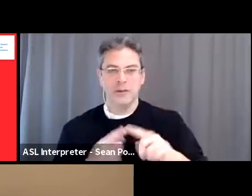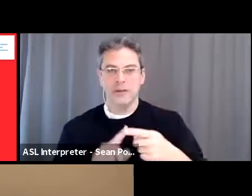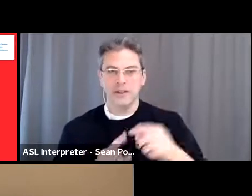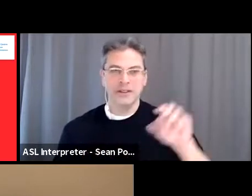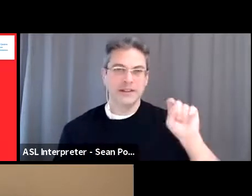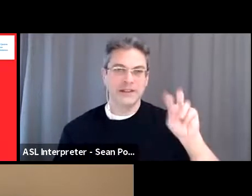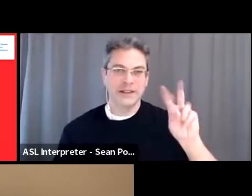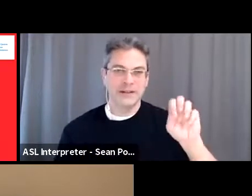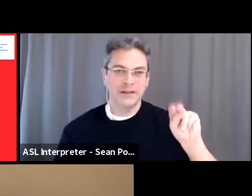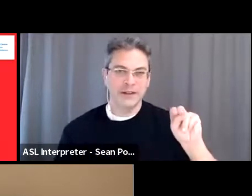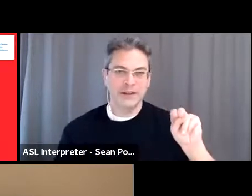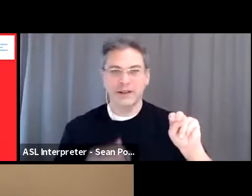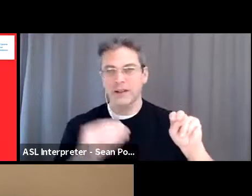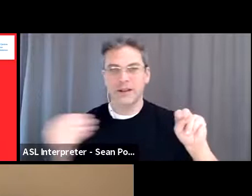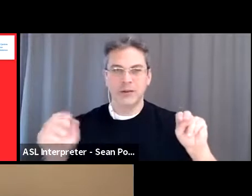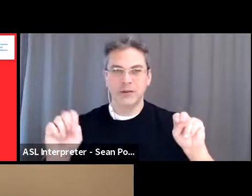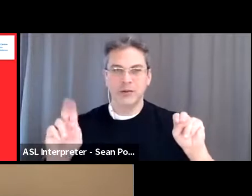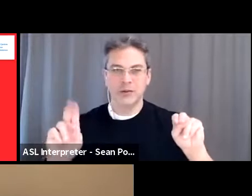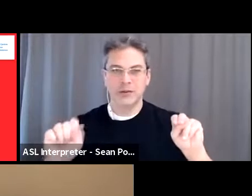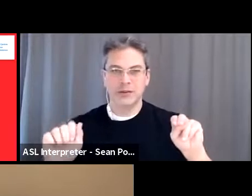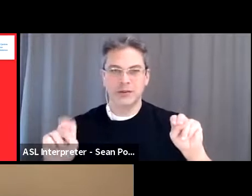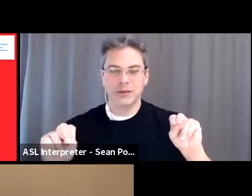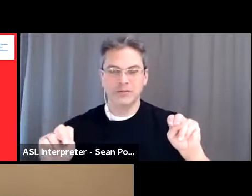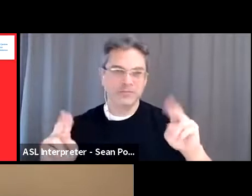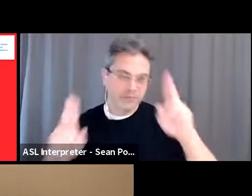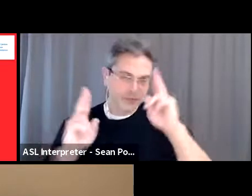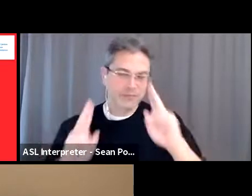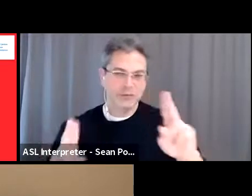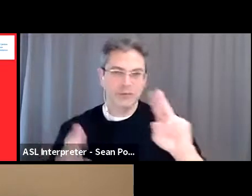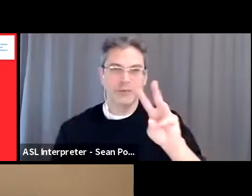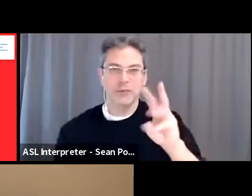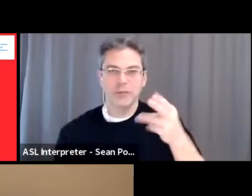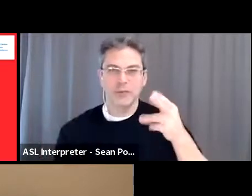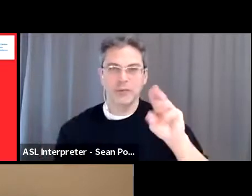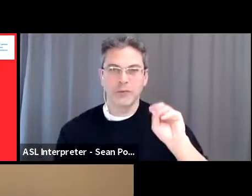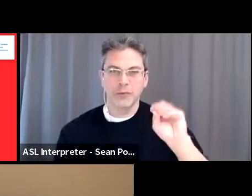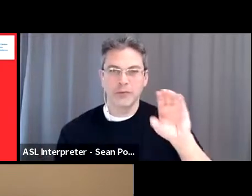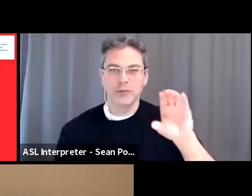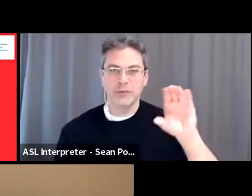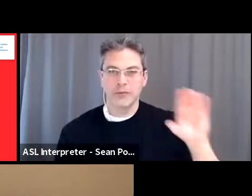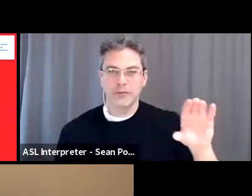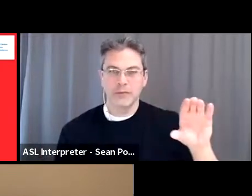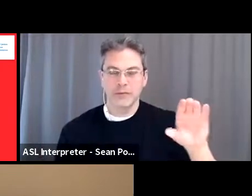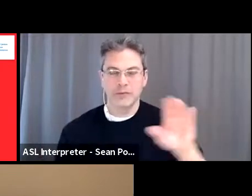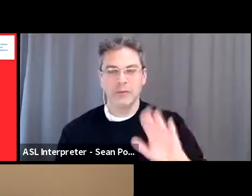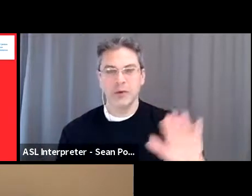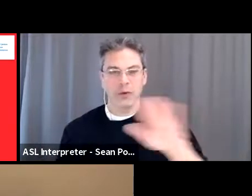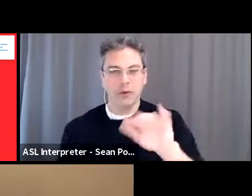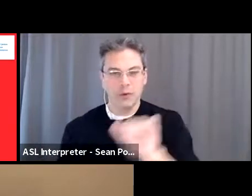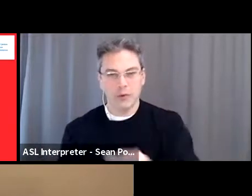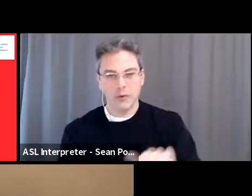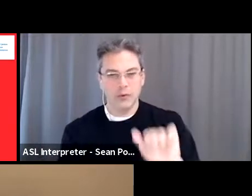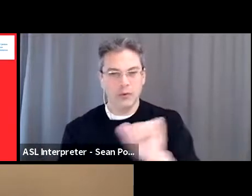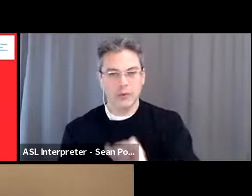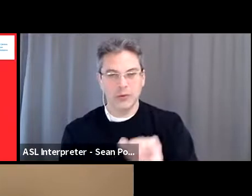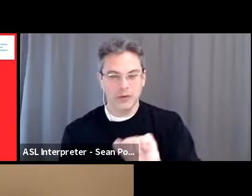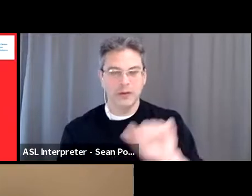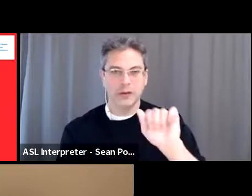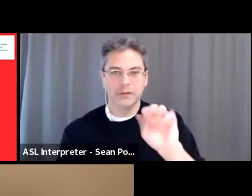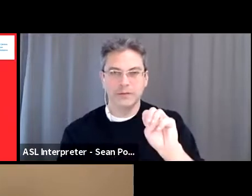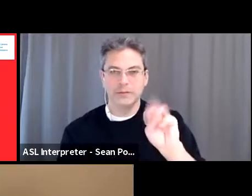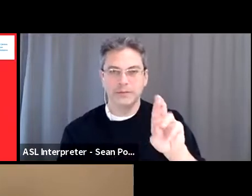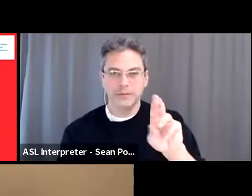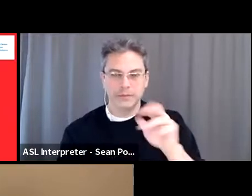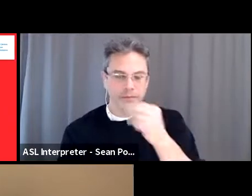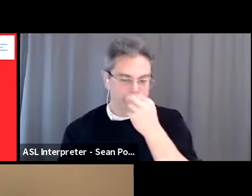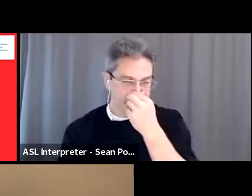Susan for being awarded a WHO Collaborating Centre and all their work they're doing on AMR. It's